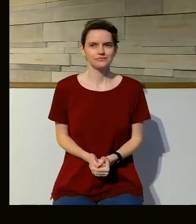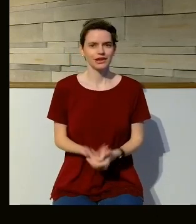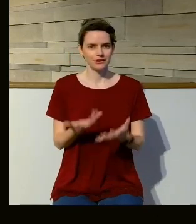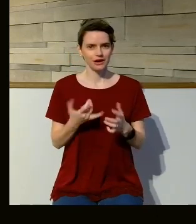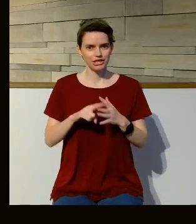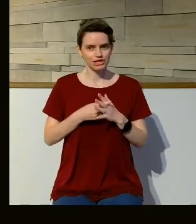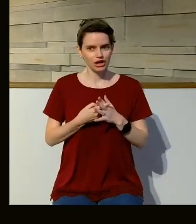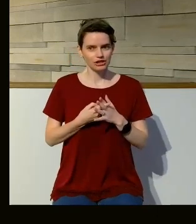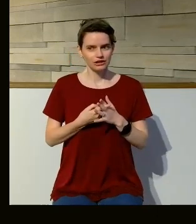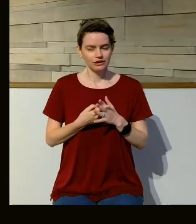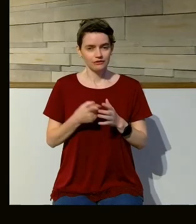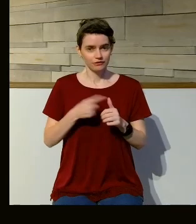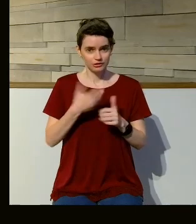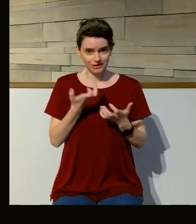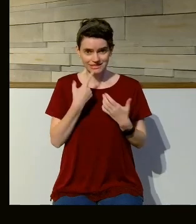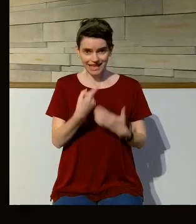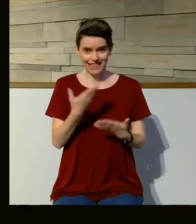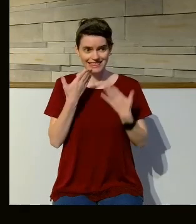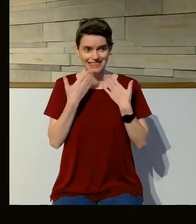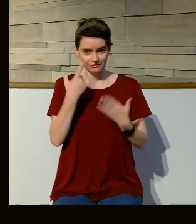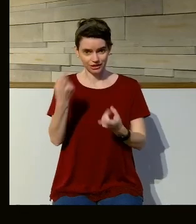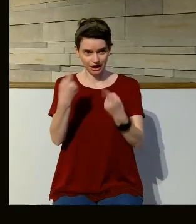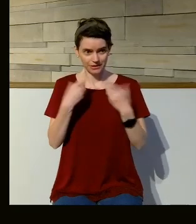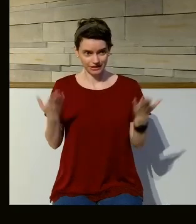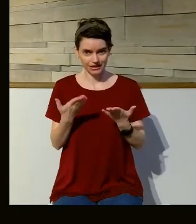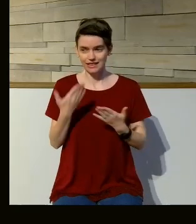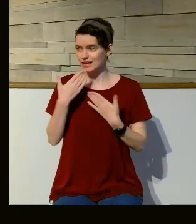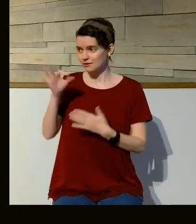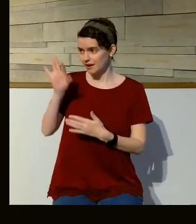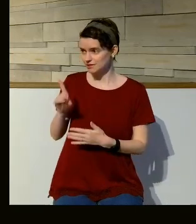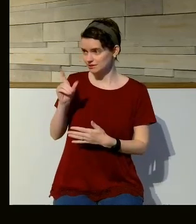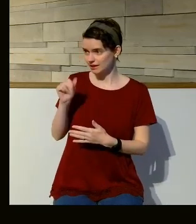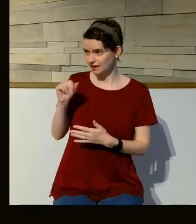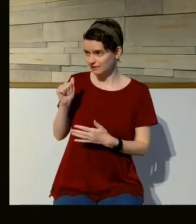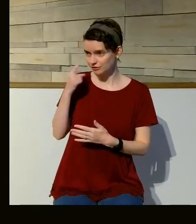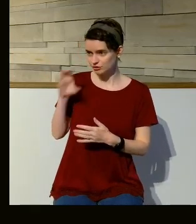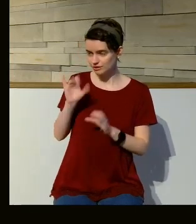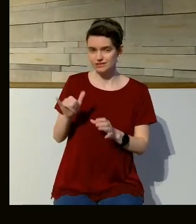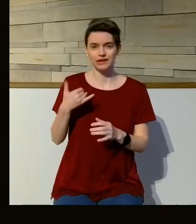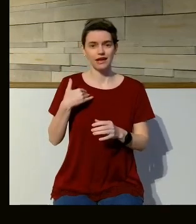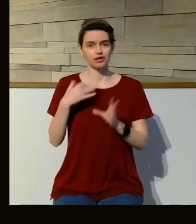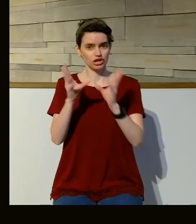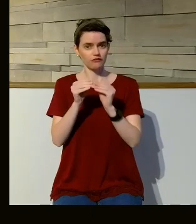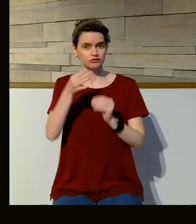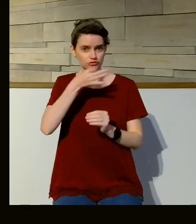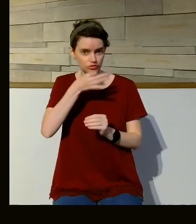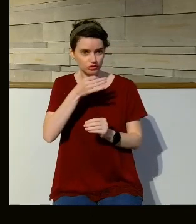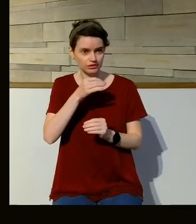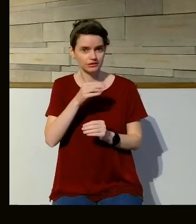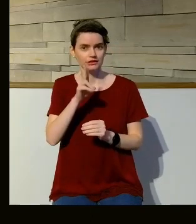I want to go ahead and jump in, but first want to say thank you guys for being here, and of course, thank you, Pastor Dana, for doing this. As you know, we have a conference coming up,